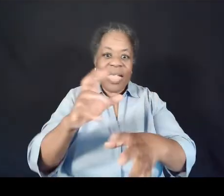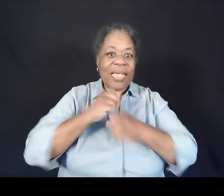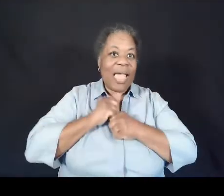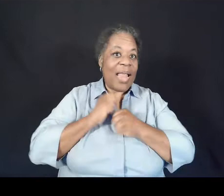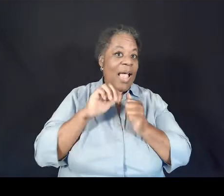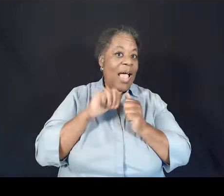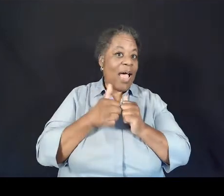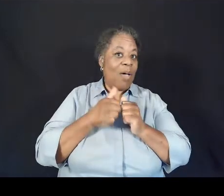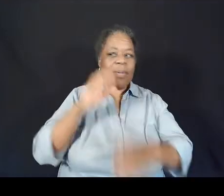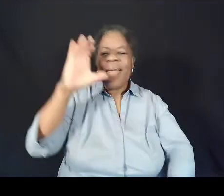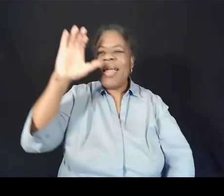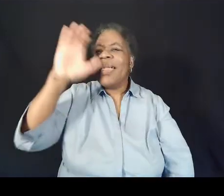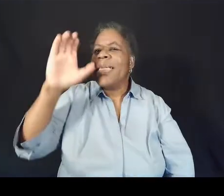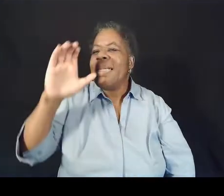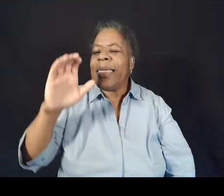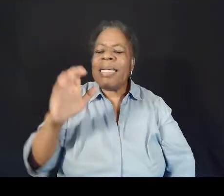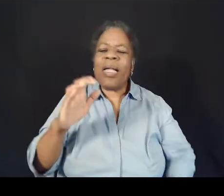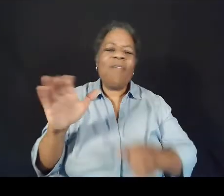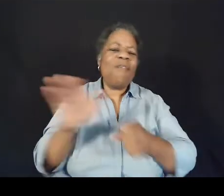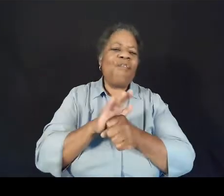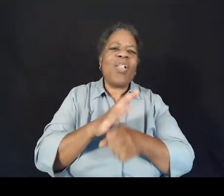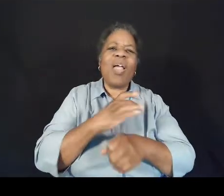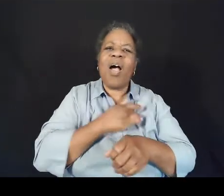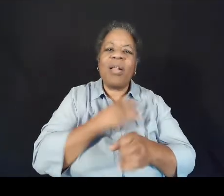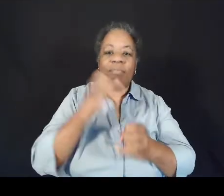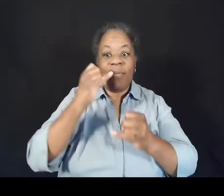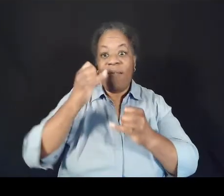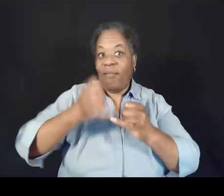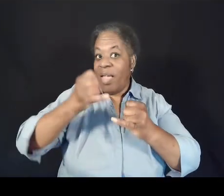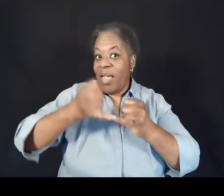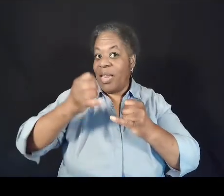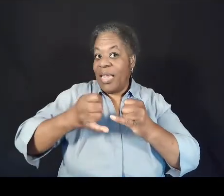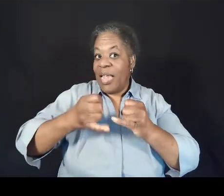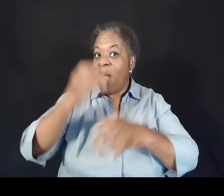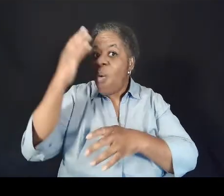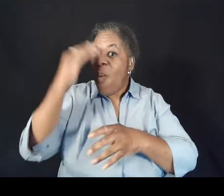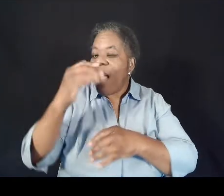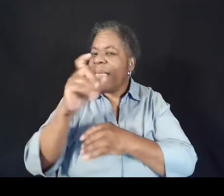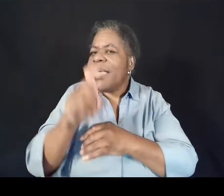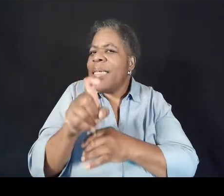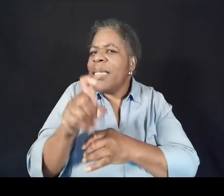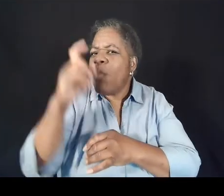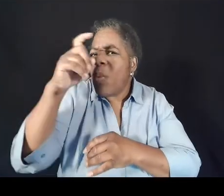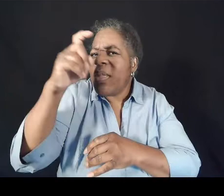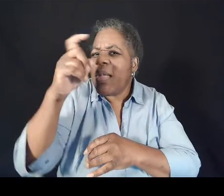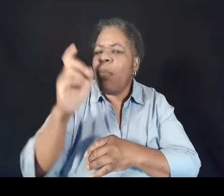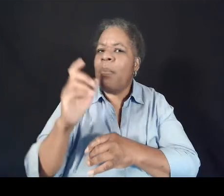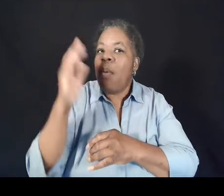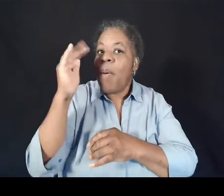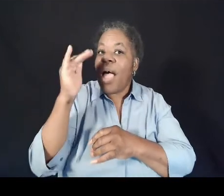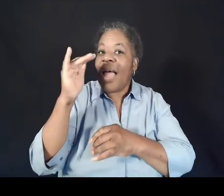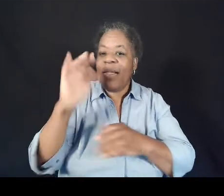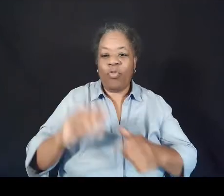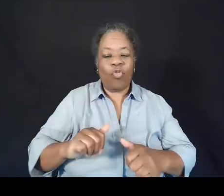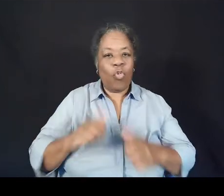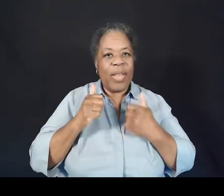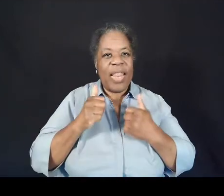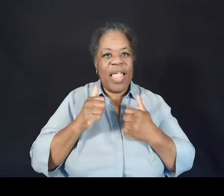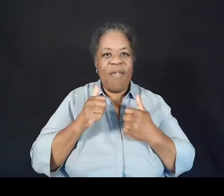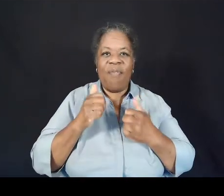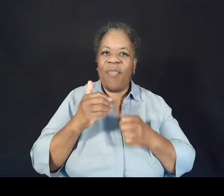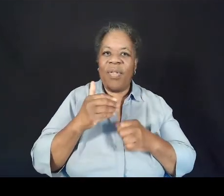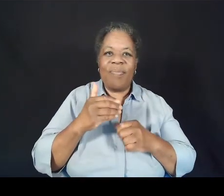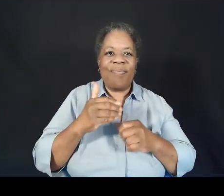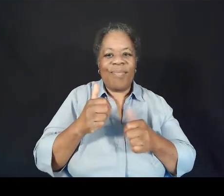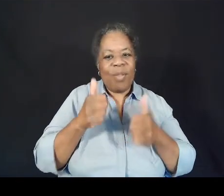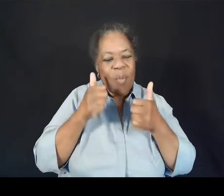it wholeheartedly. And finally, why do we need it? To live well in an uncertain